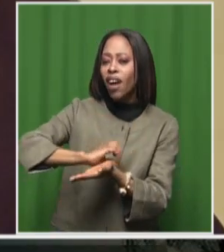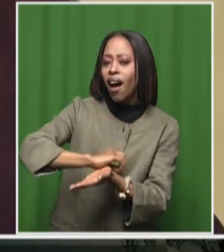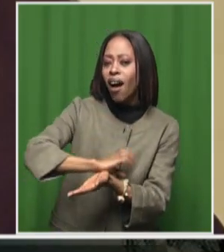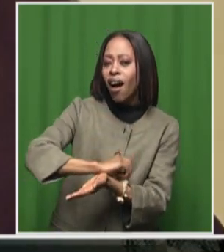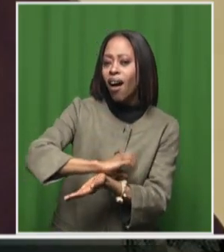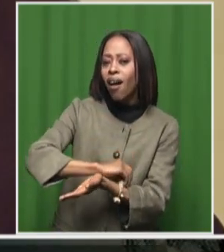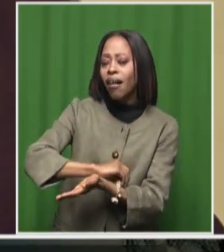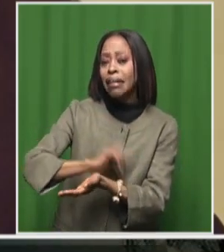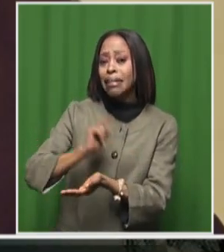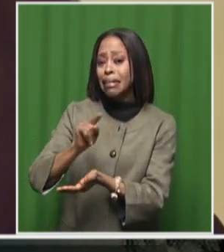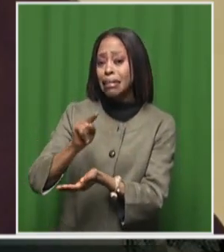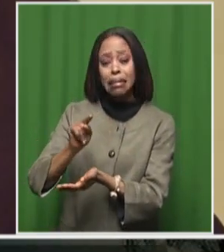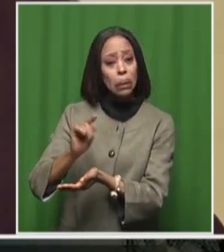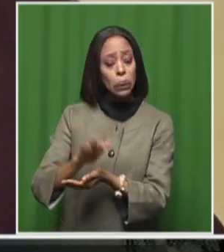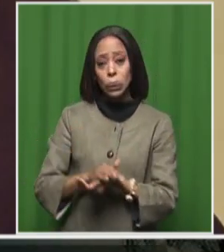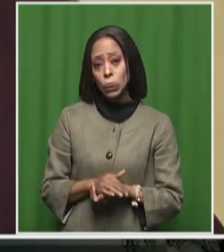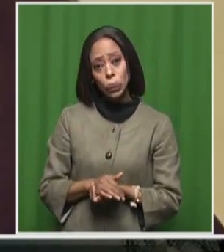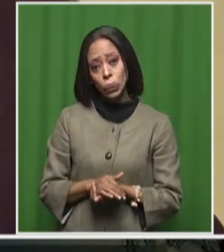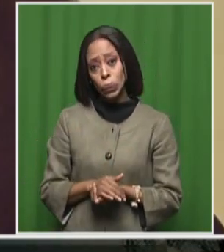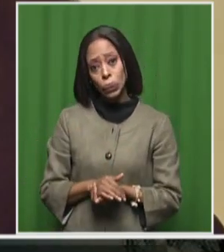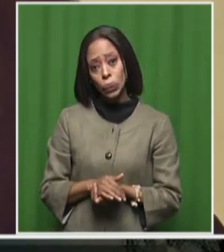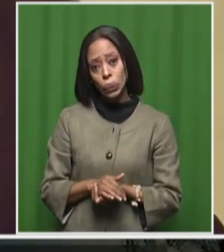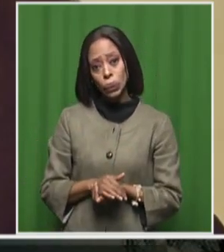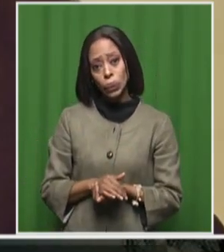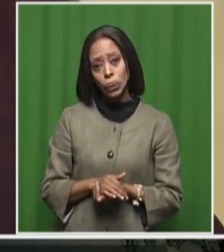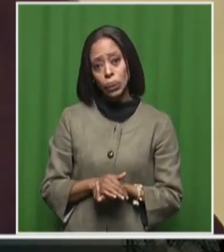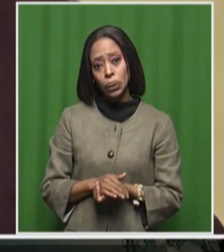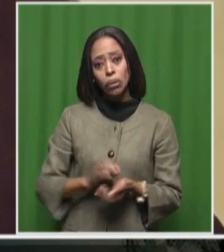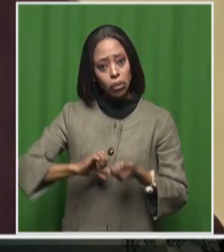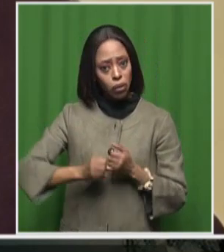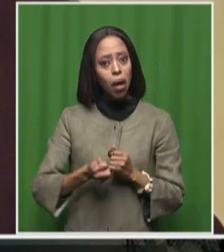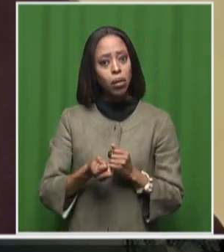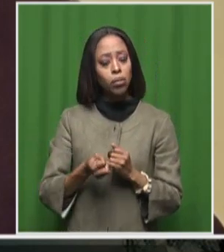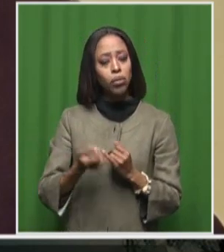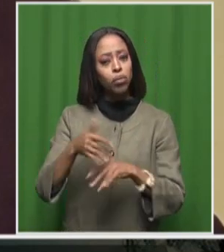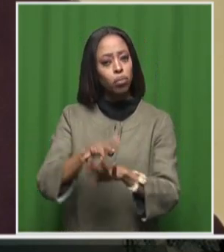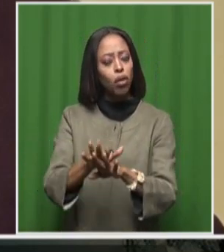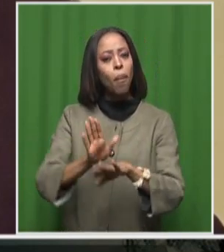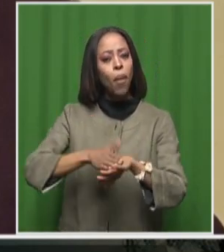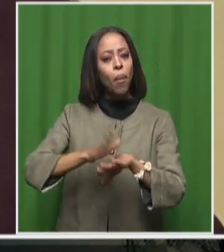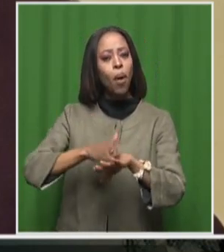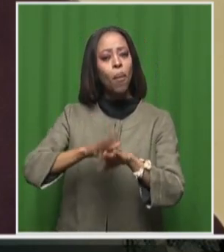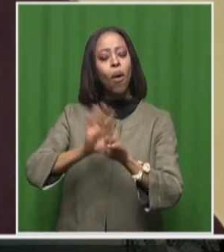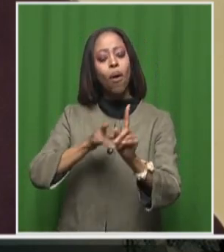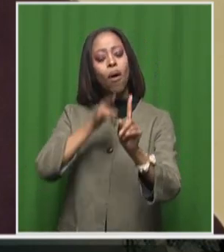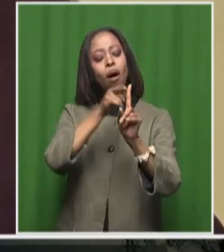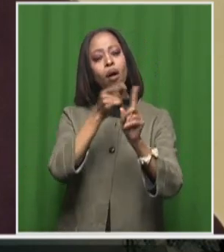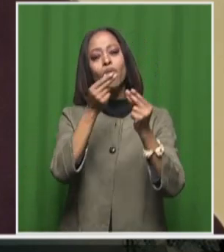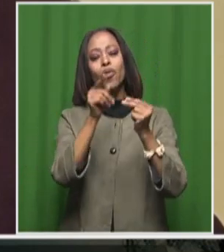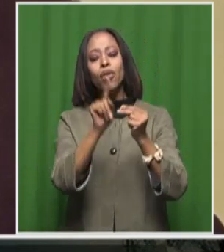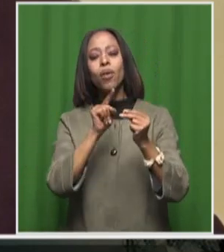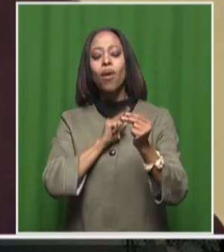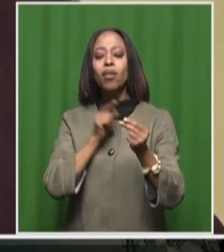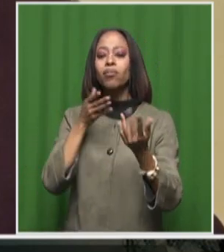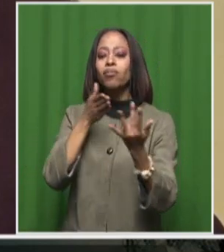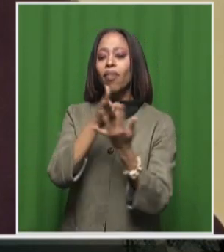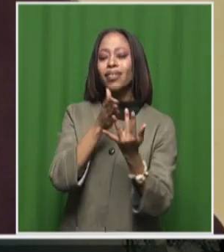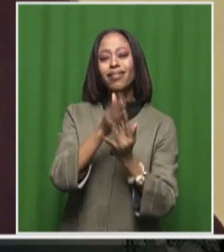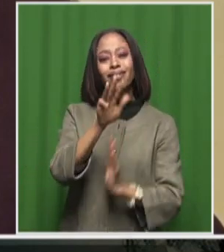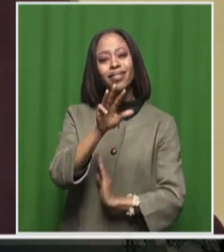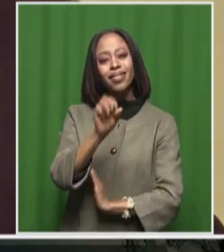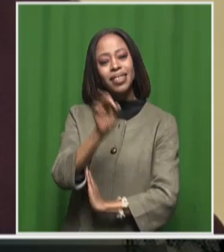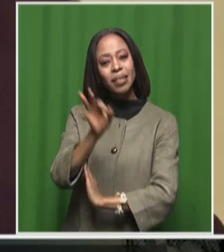that is very, been trying to get a big push out there. And the whole goal is to reach 90% target